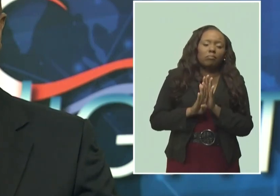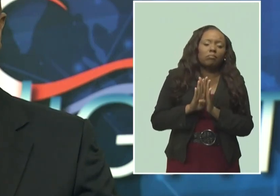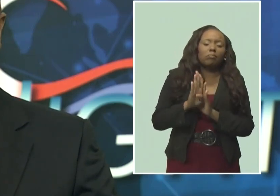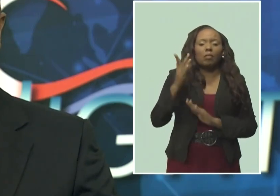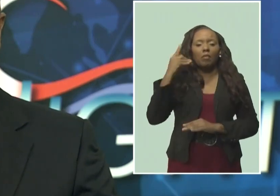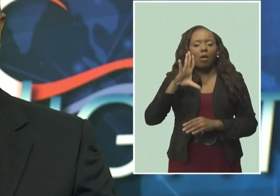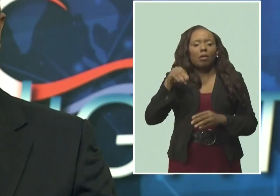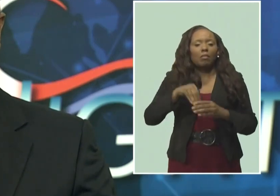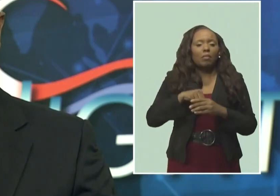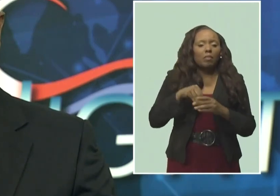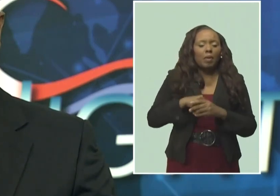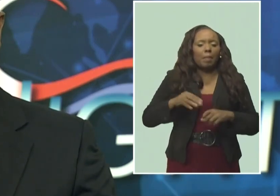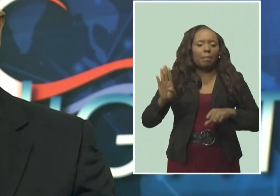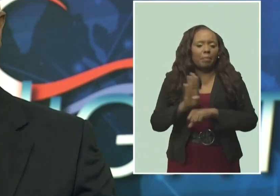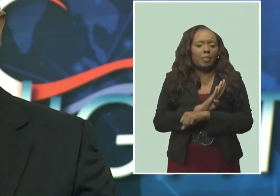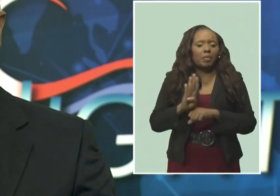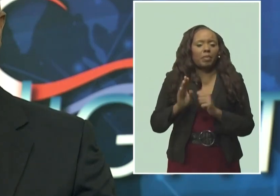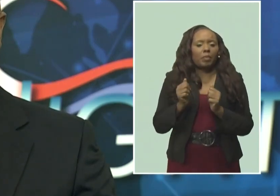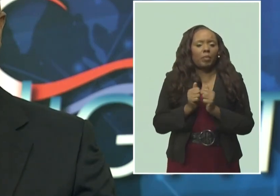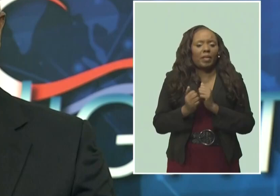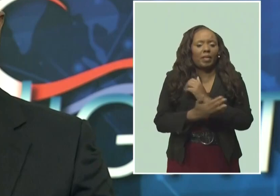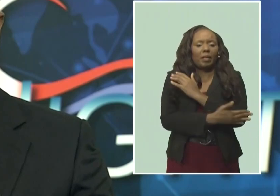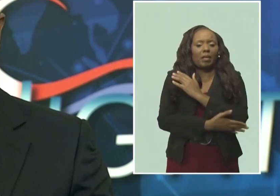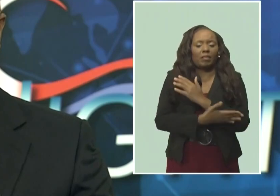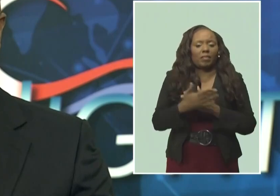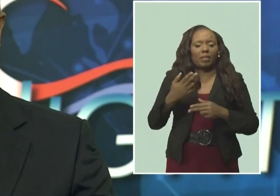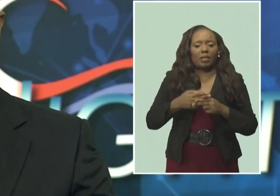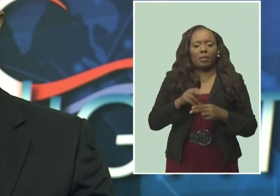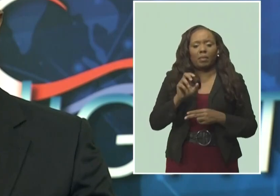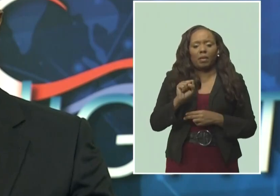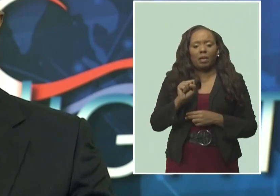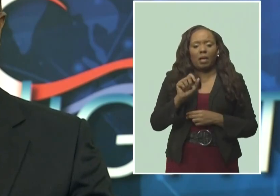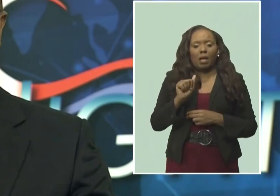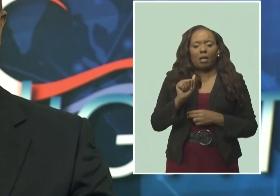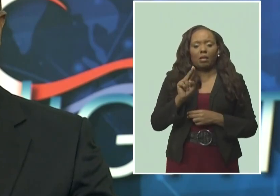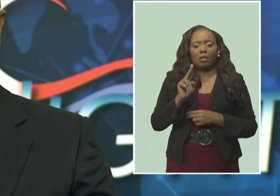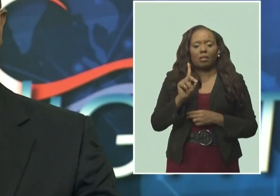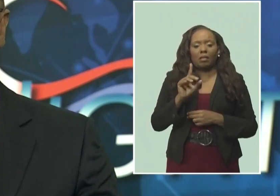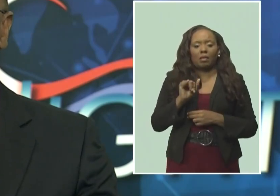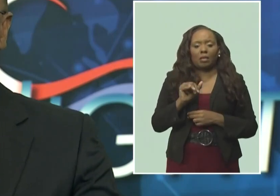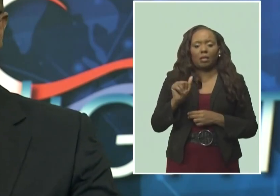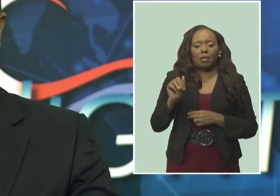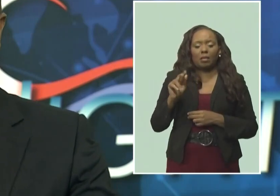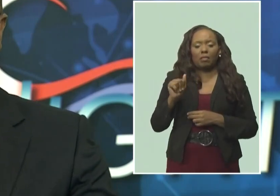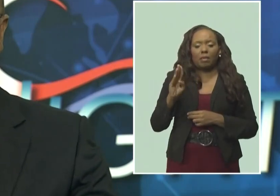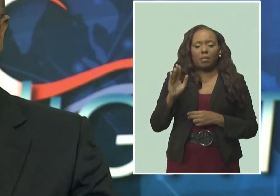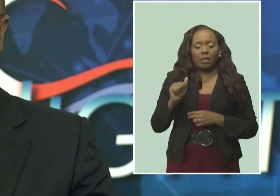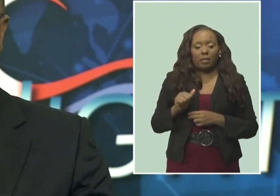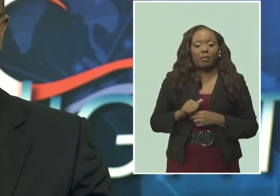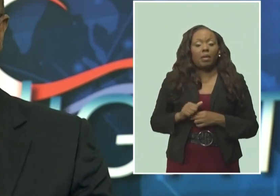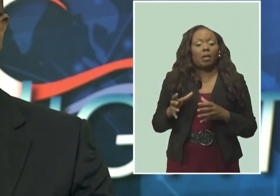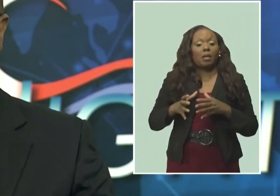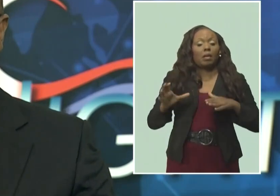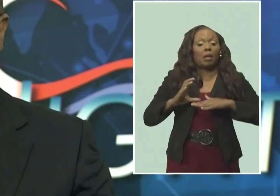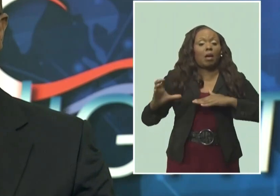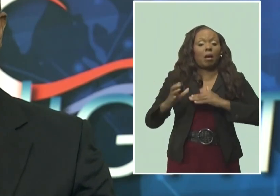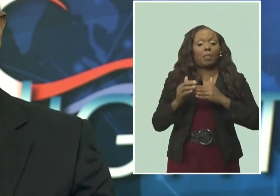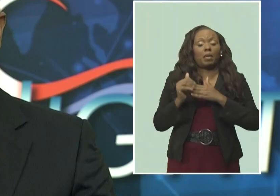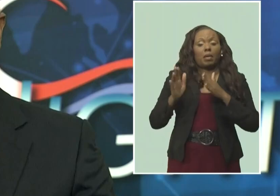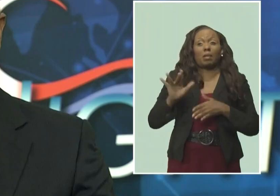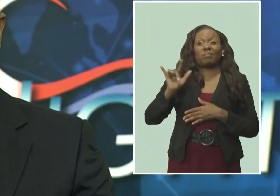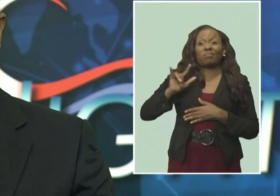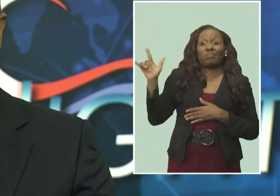Investment Minister Khalid Al-Faleh made this known to Caribbean leaders gathered in Riyadh for the inaugural Saudi